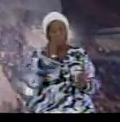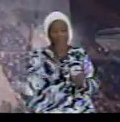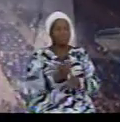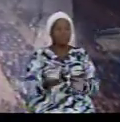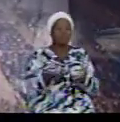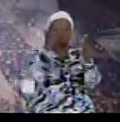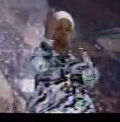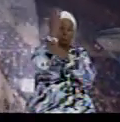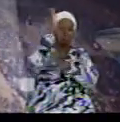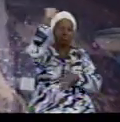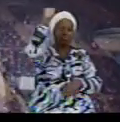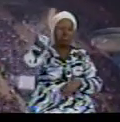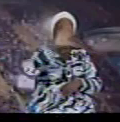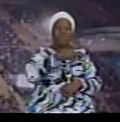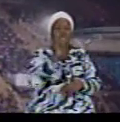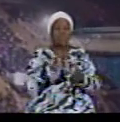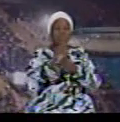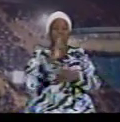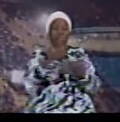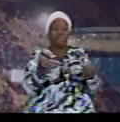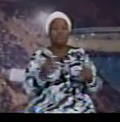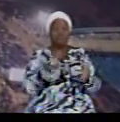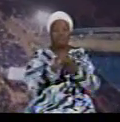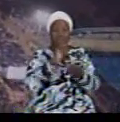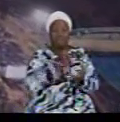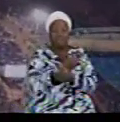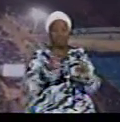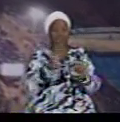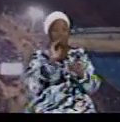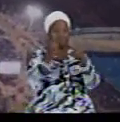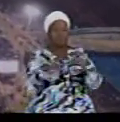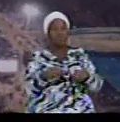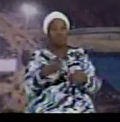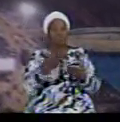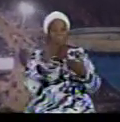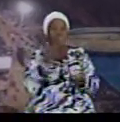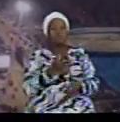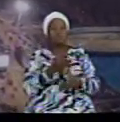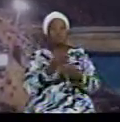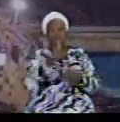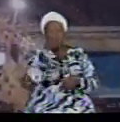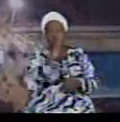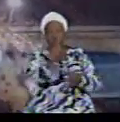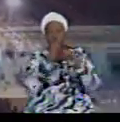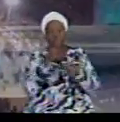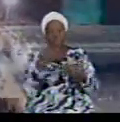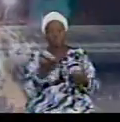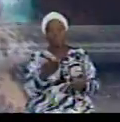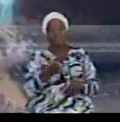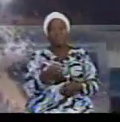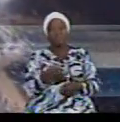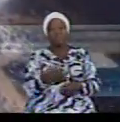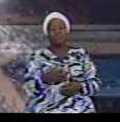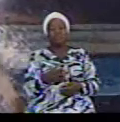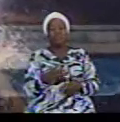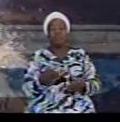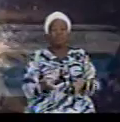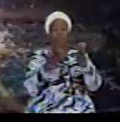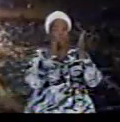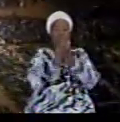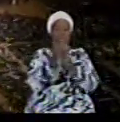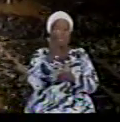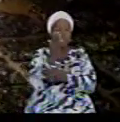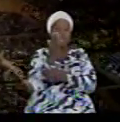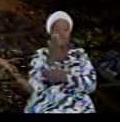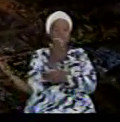your hand where you are, and that salvation will come. God bless you there. Thank you very much. Raise up that hand.